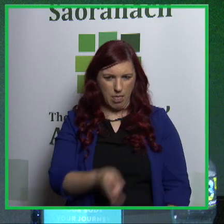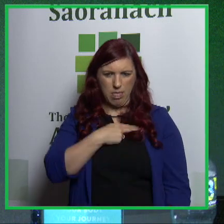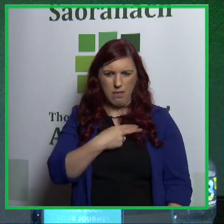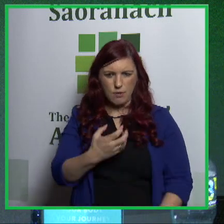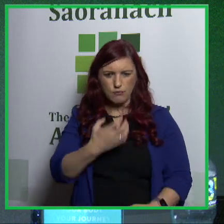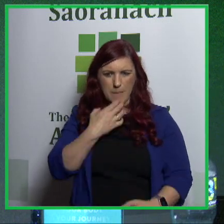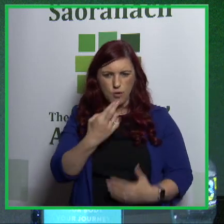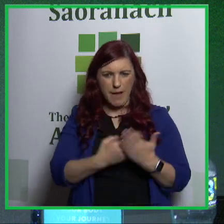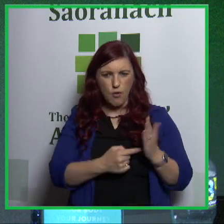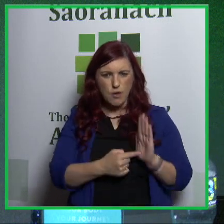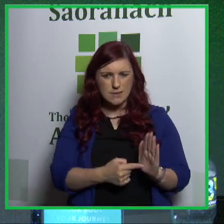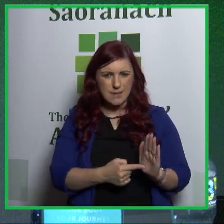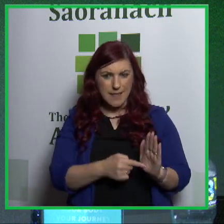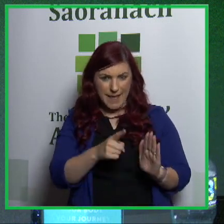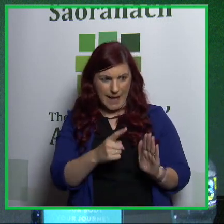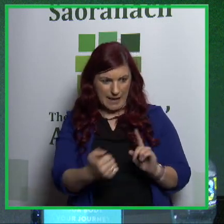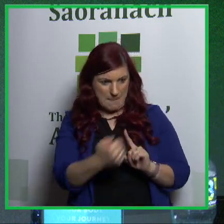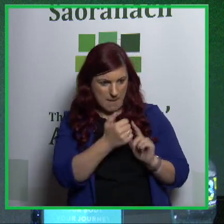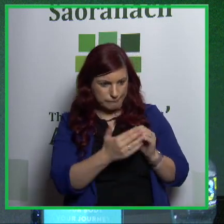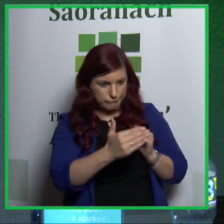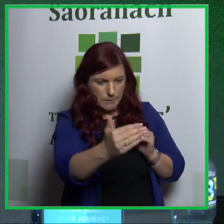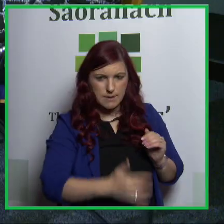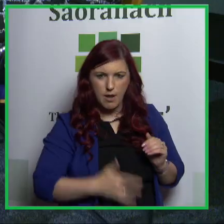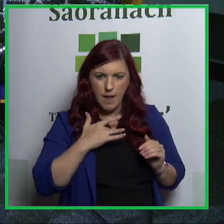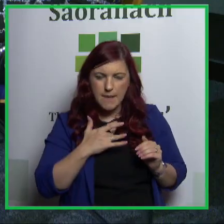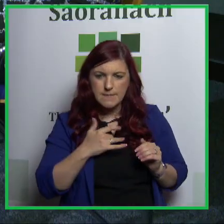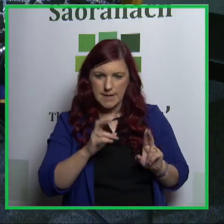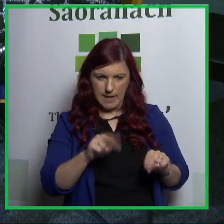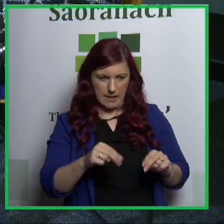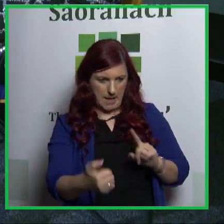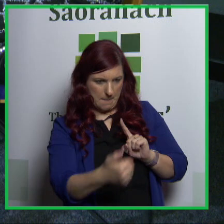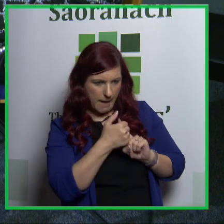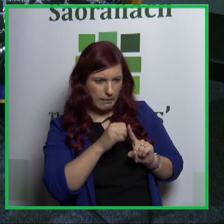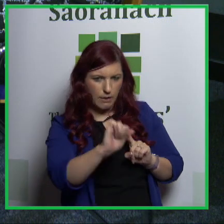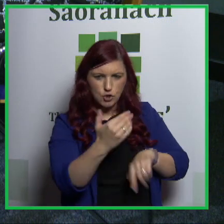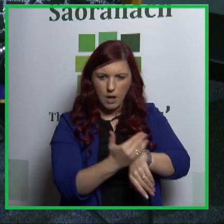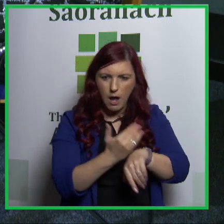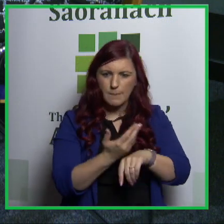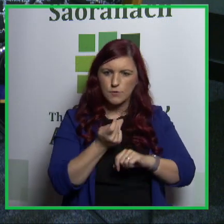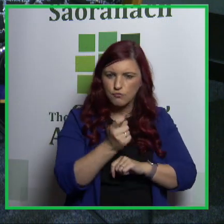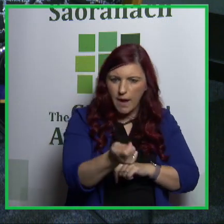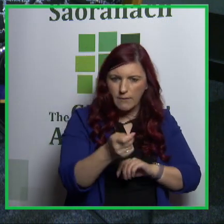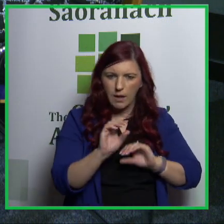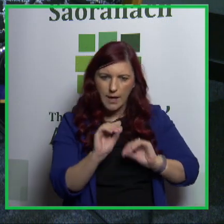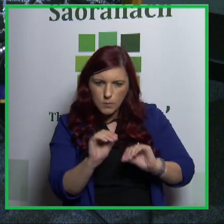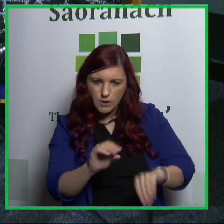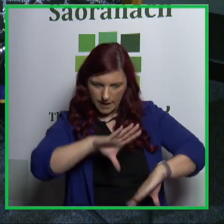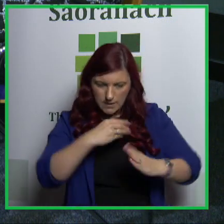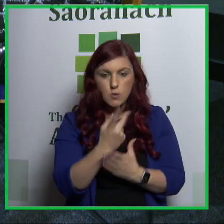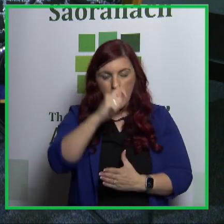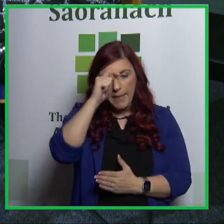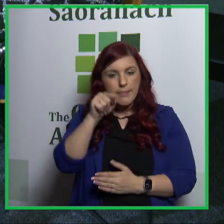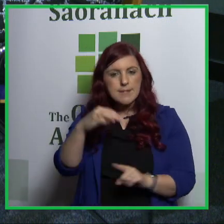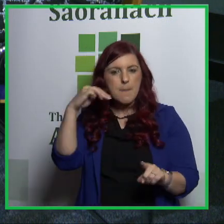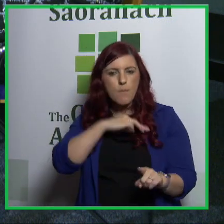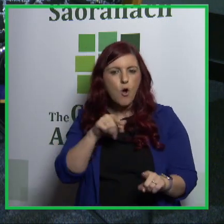could affect the whole life. It could affect their jobs, their travel, their education, you know. So I think that if there was